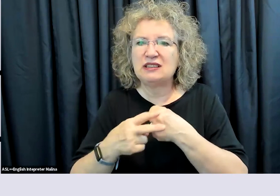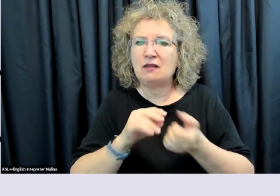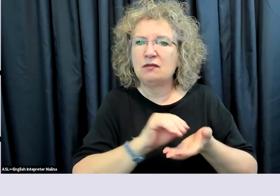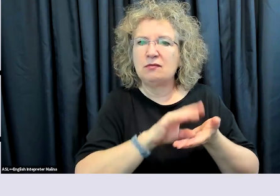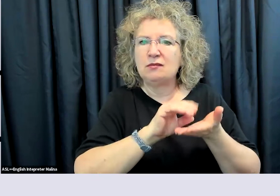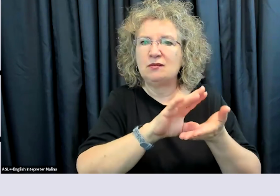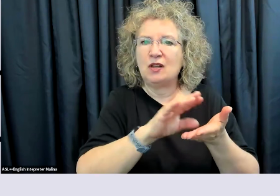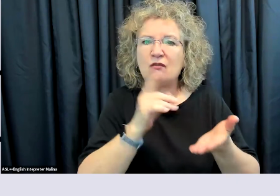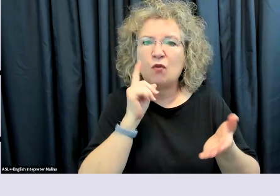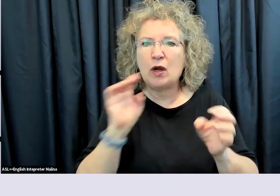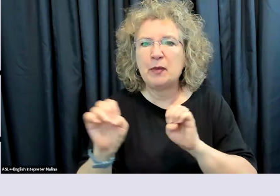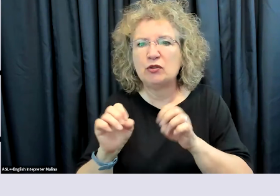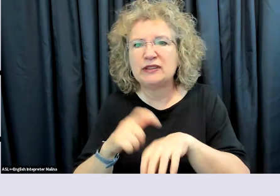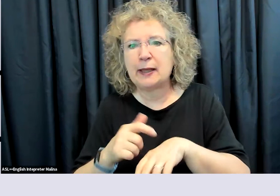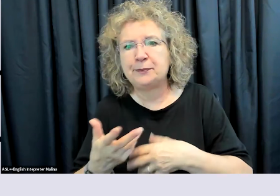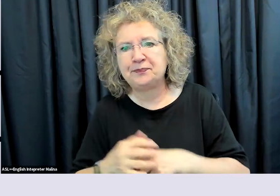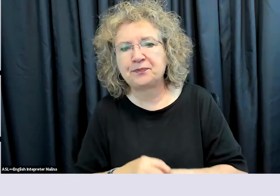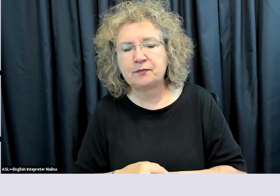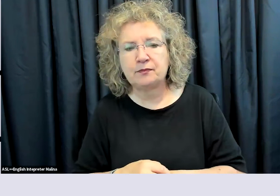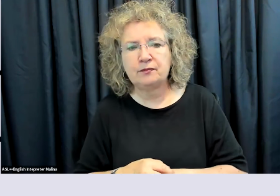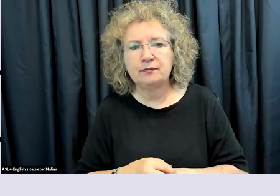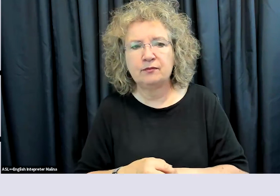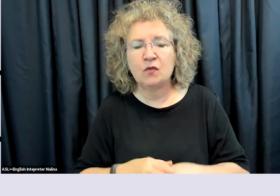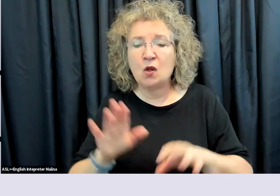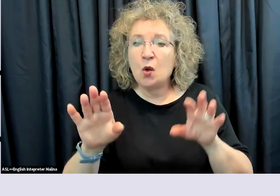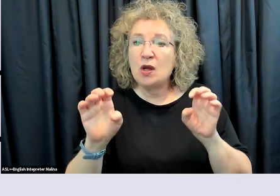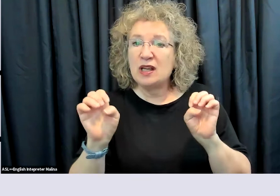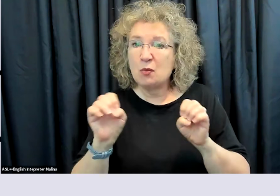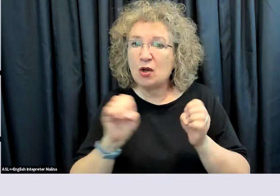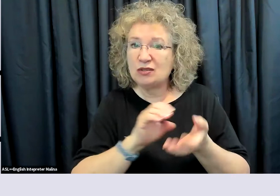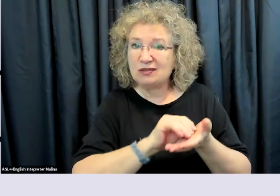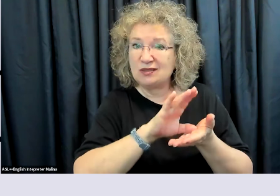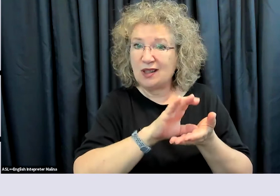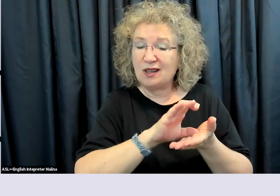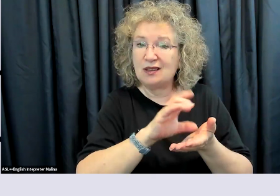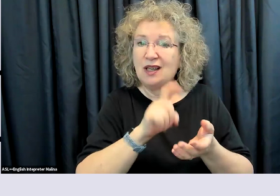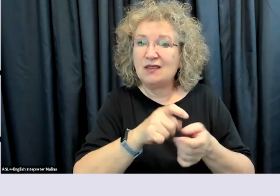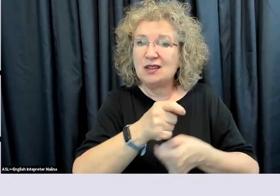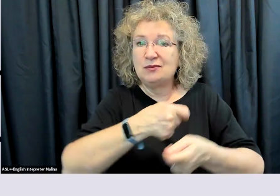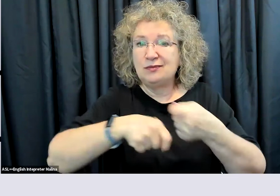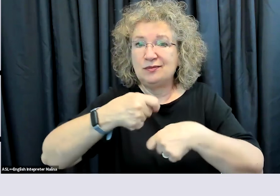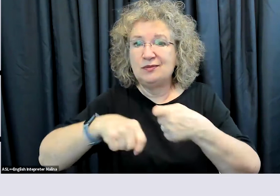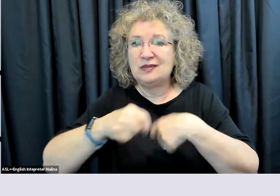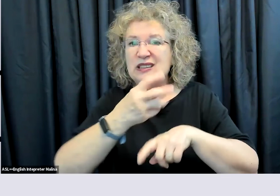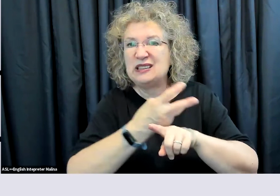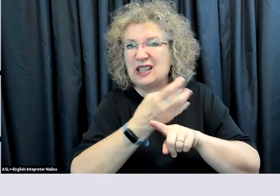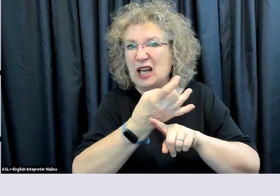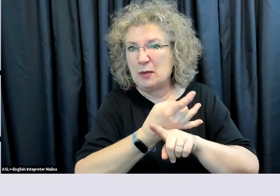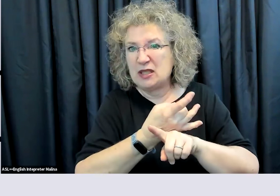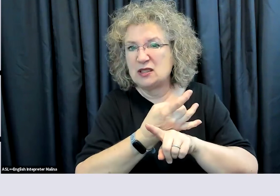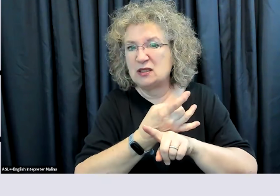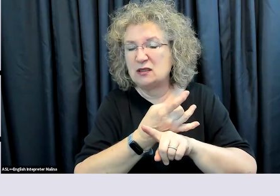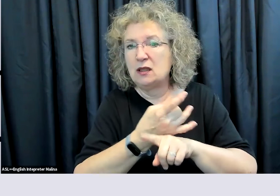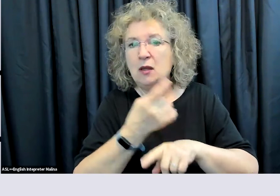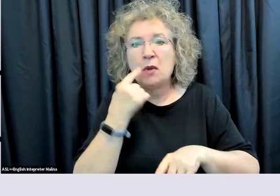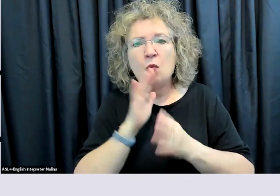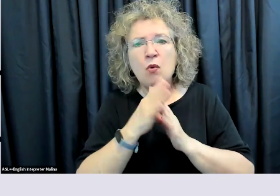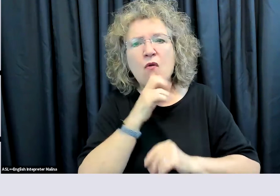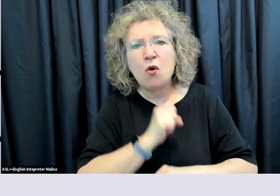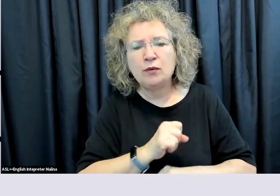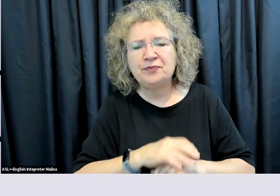Rotate your emergency stock every 6 to 8 months. It is advisable to avoid storing medications over